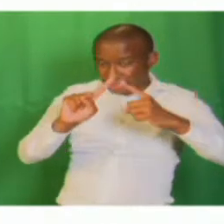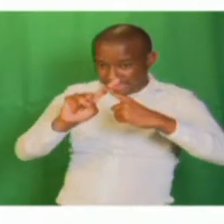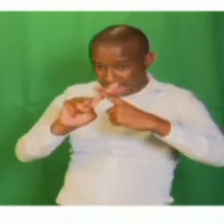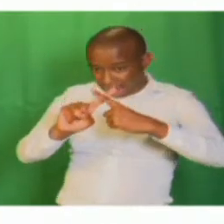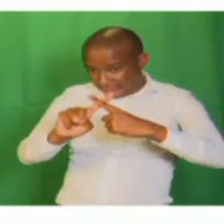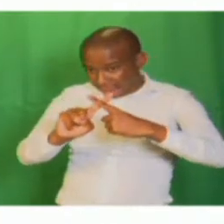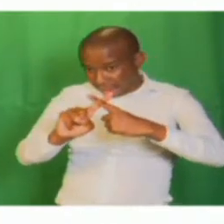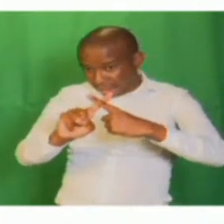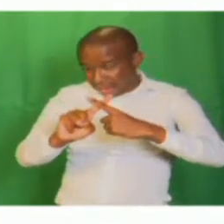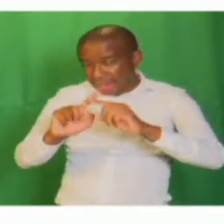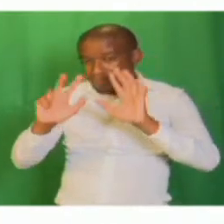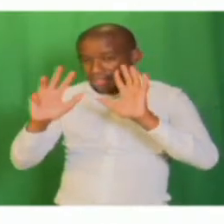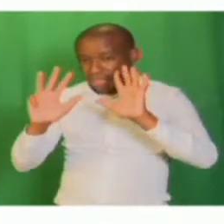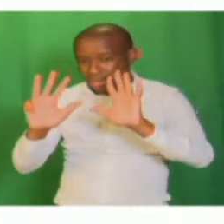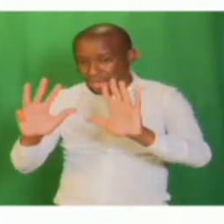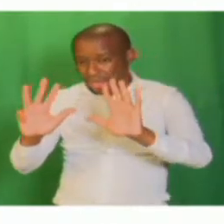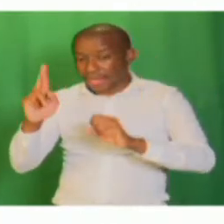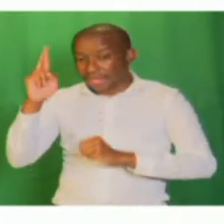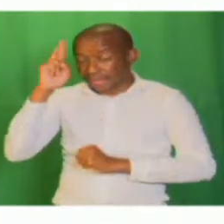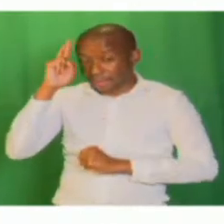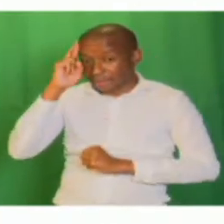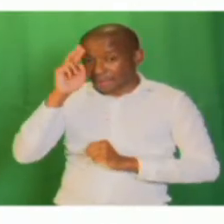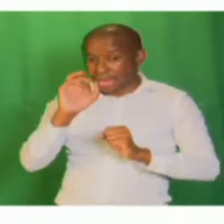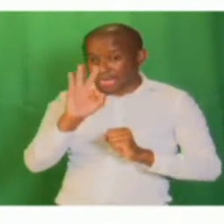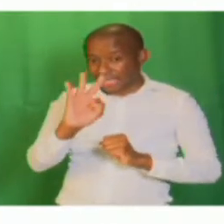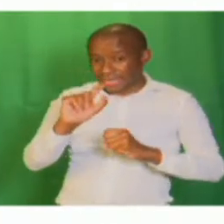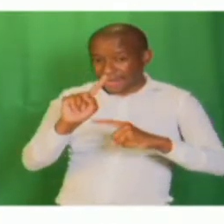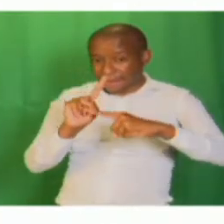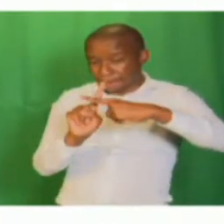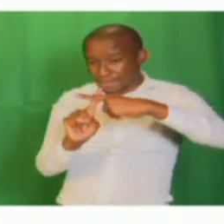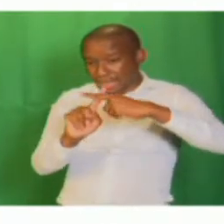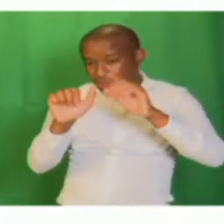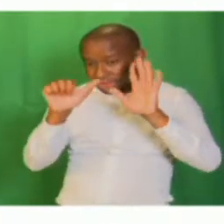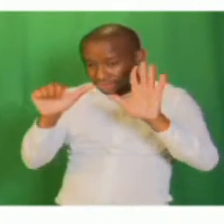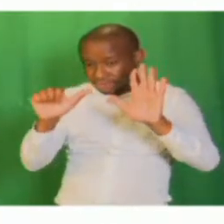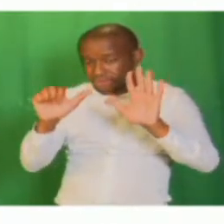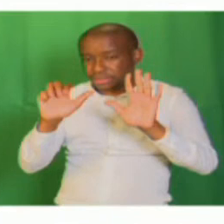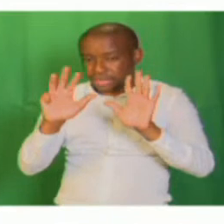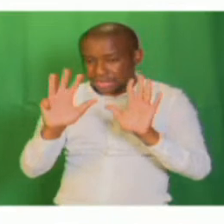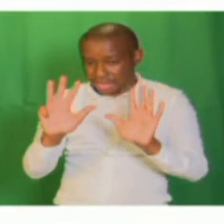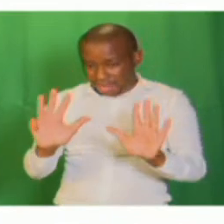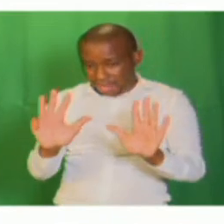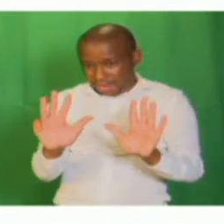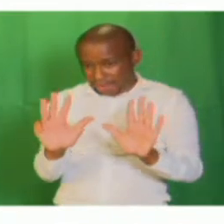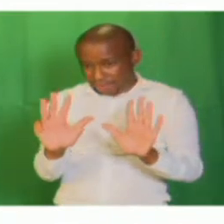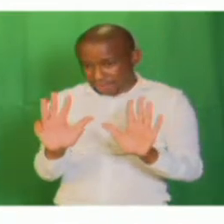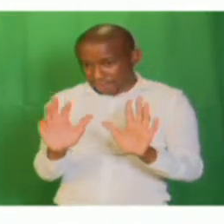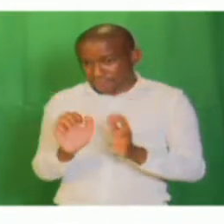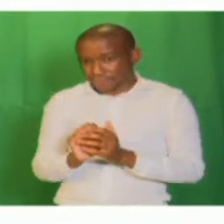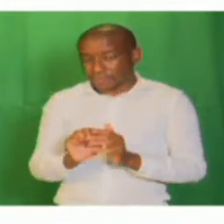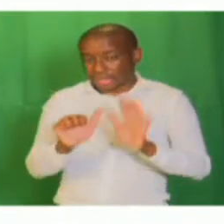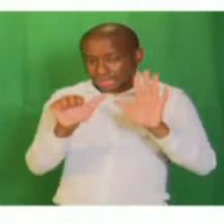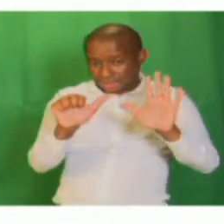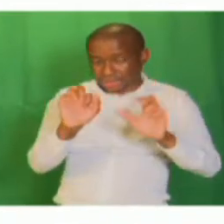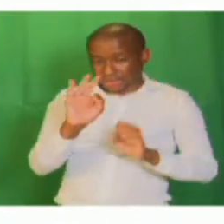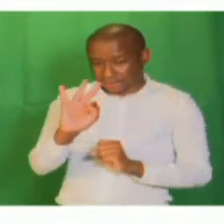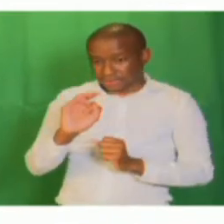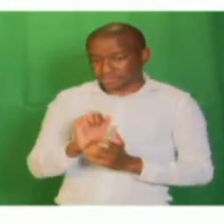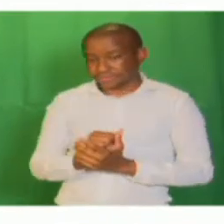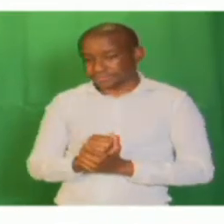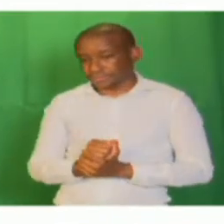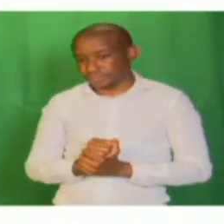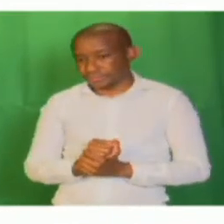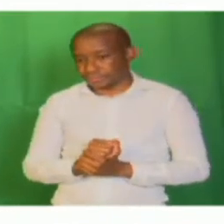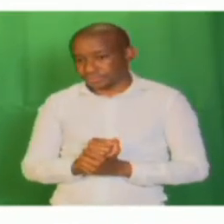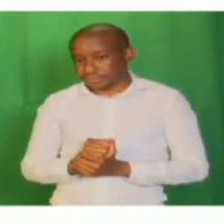times 9. Remember, 3 plus 6 is 9. And we get 63. Now